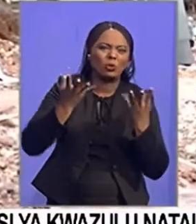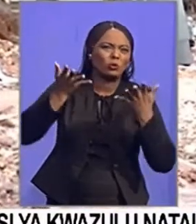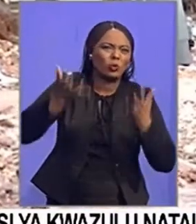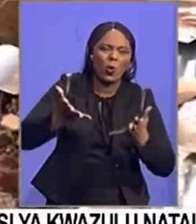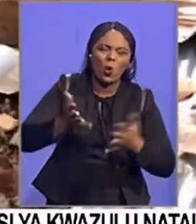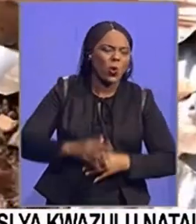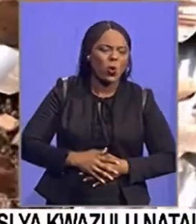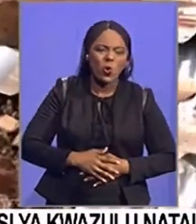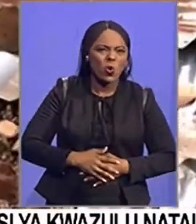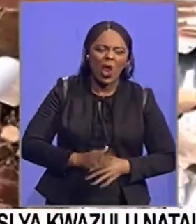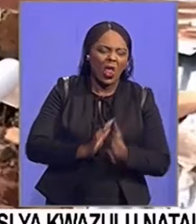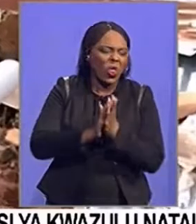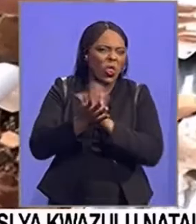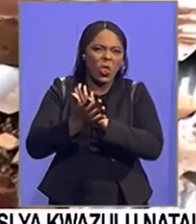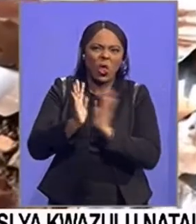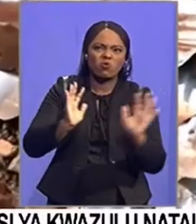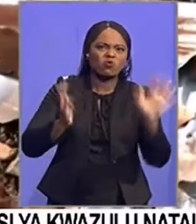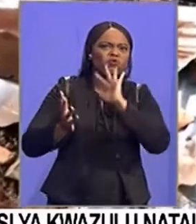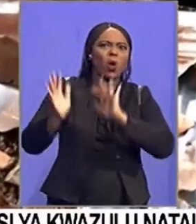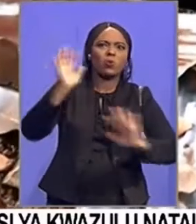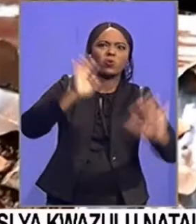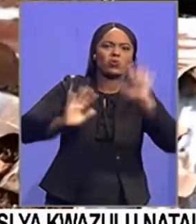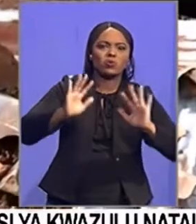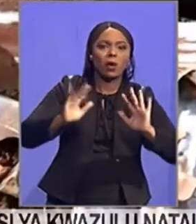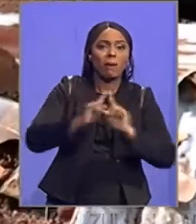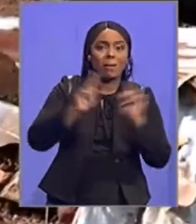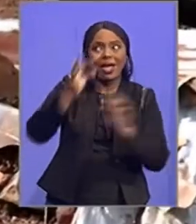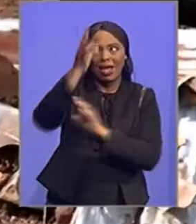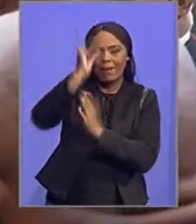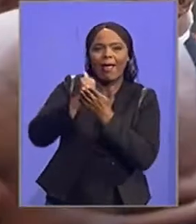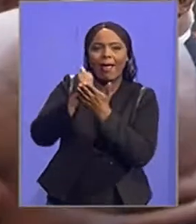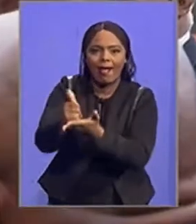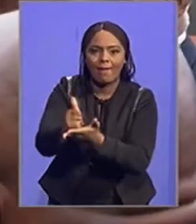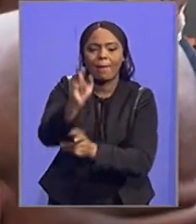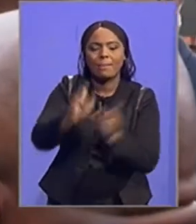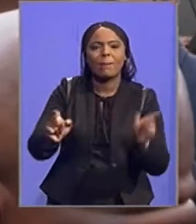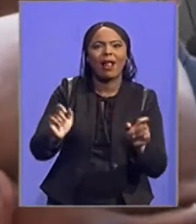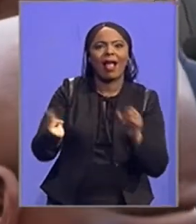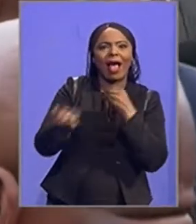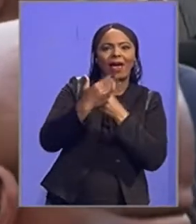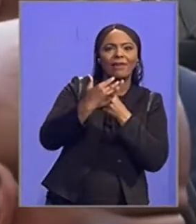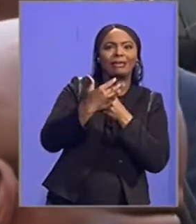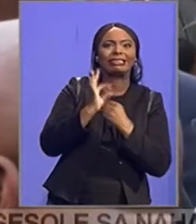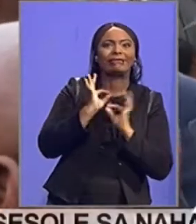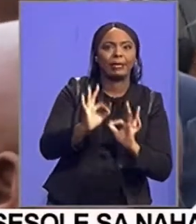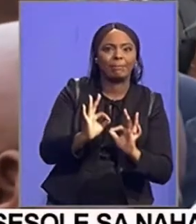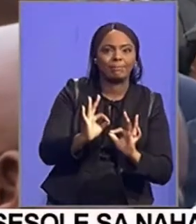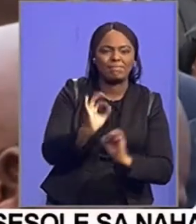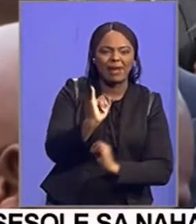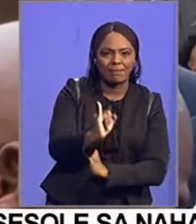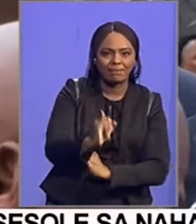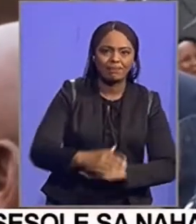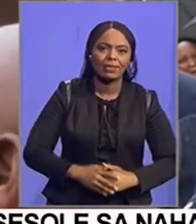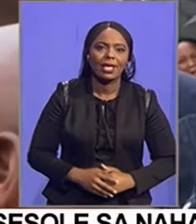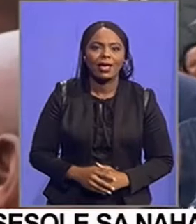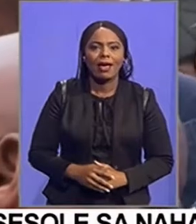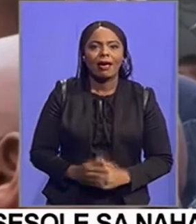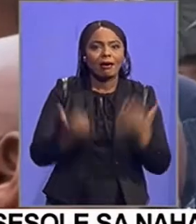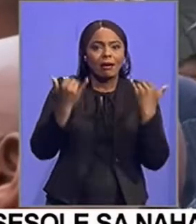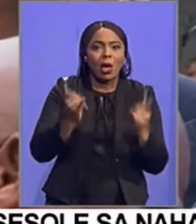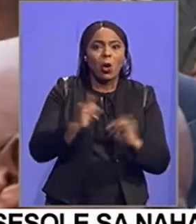hore mmuso o tla kenya letsoho ho thusa ba amehileng. We are dealing with a calamity of